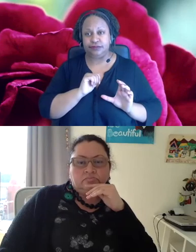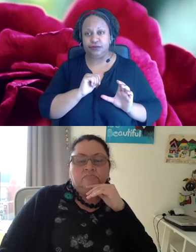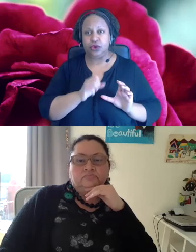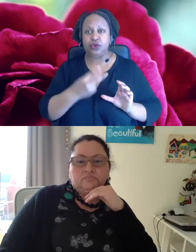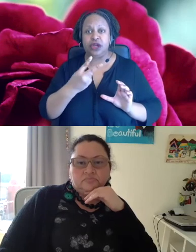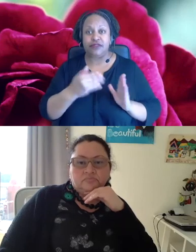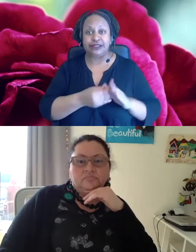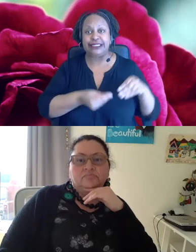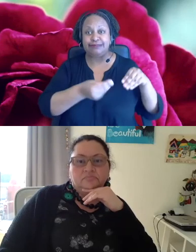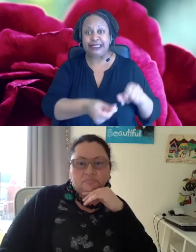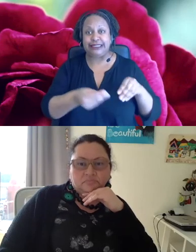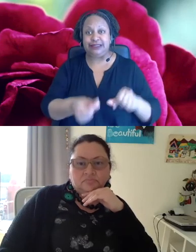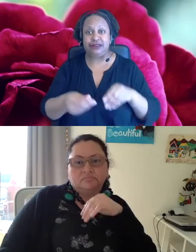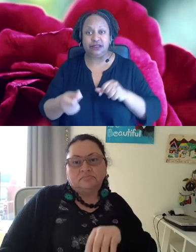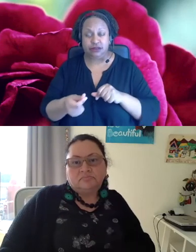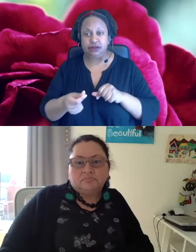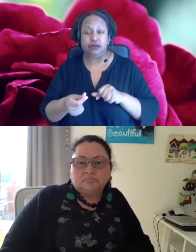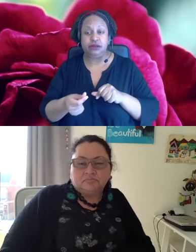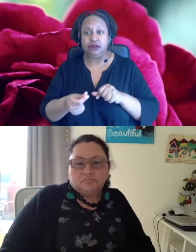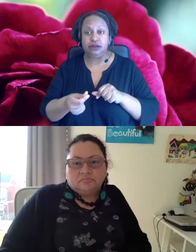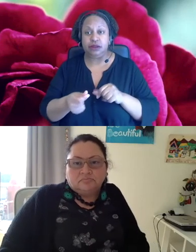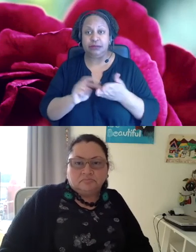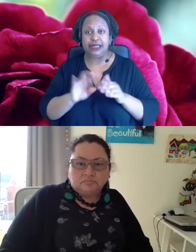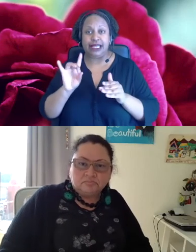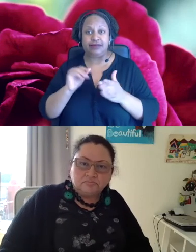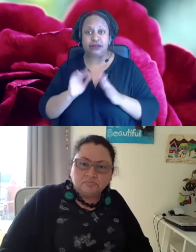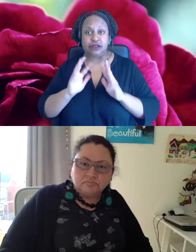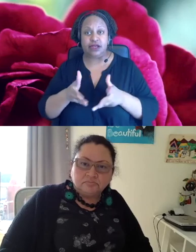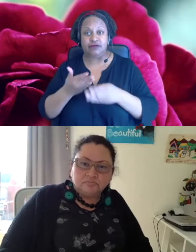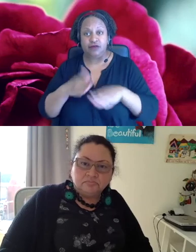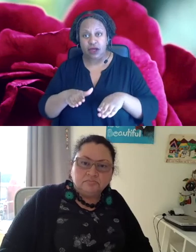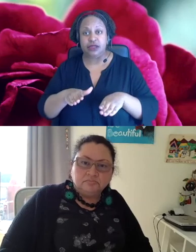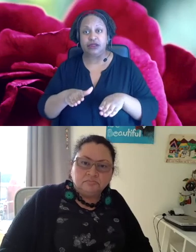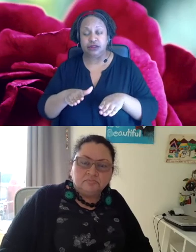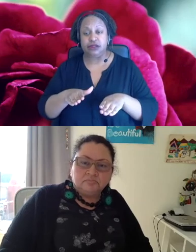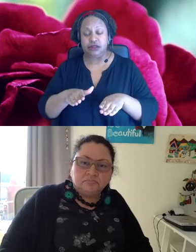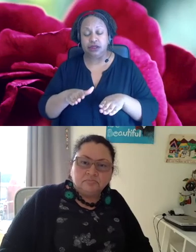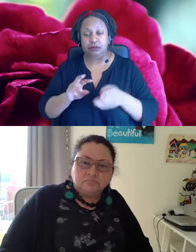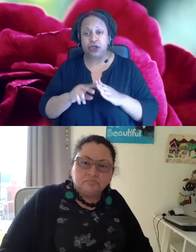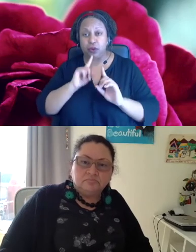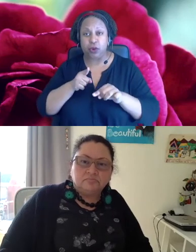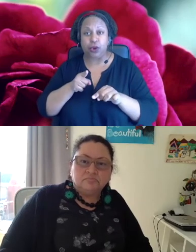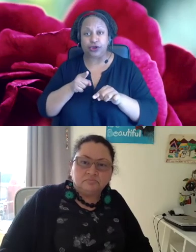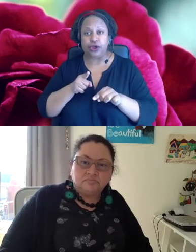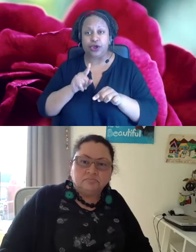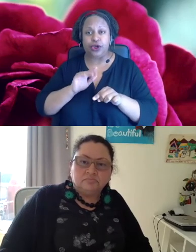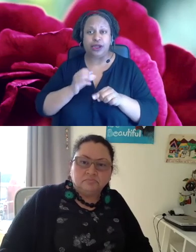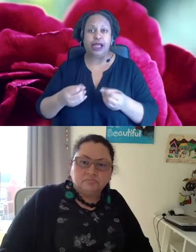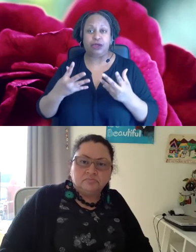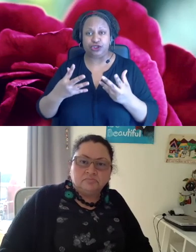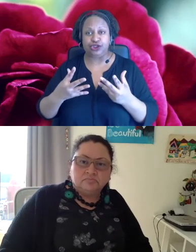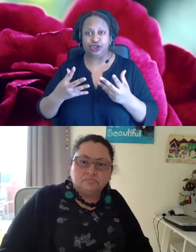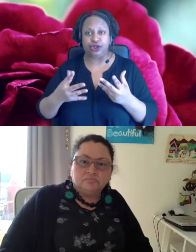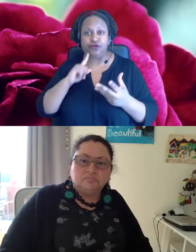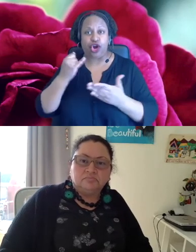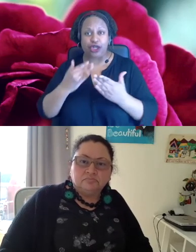12,000 of expenses, then there is 8 left, and so they report their proportion of what's left for them as an